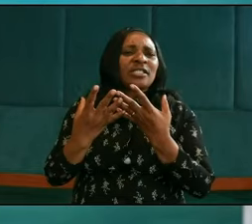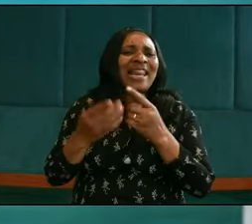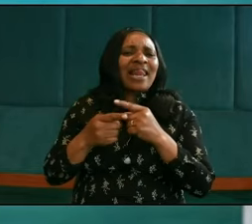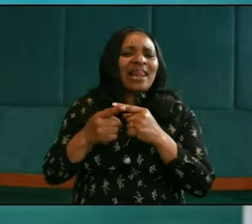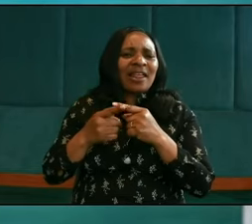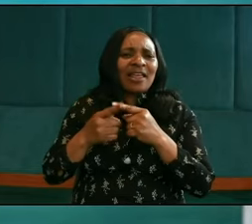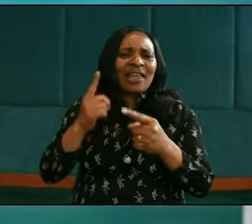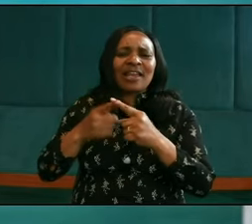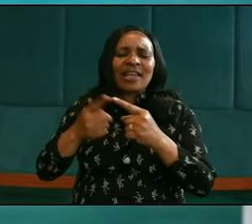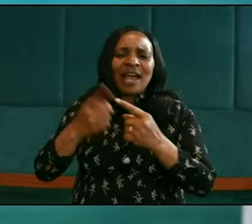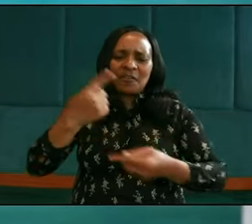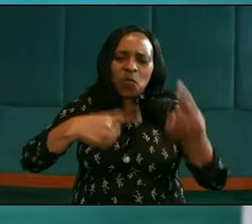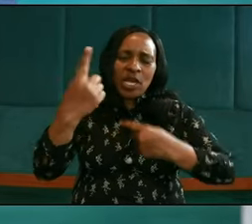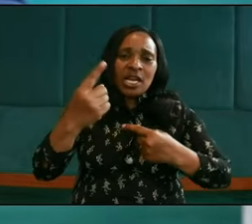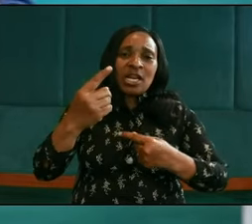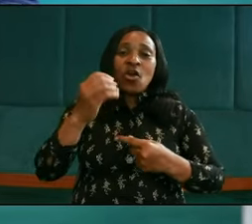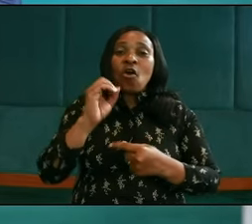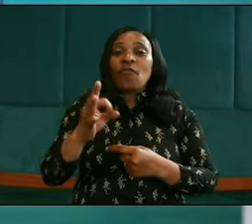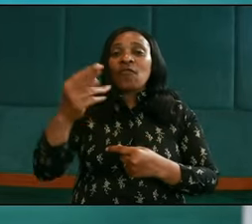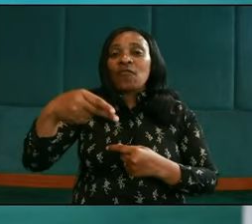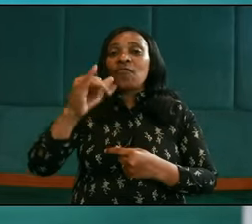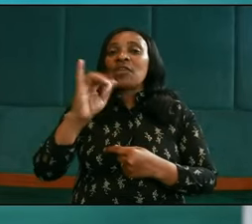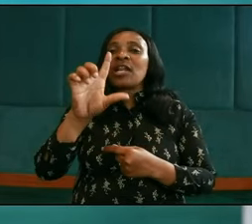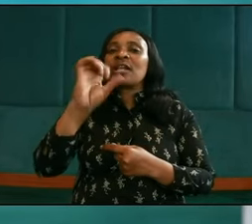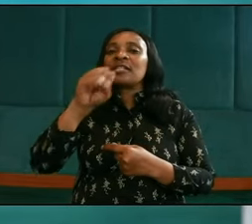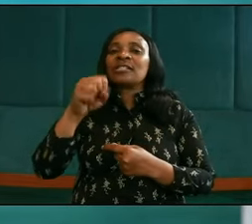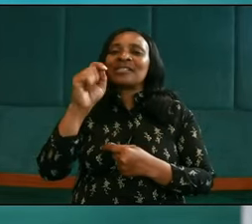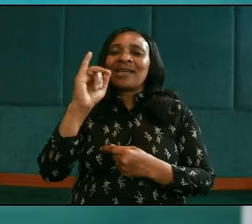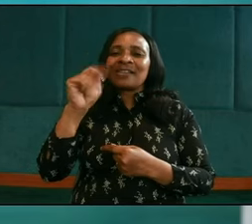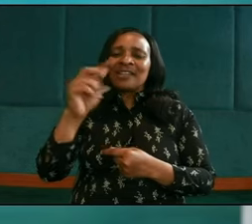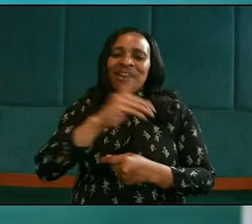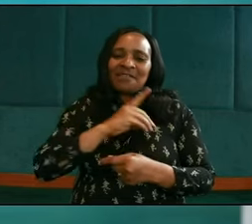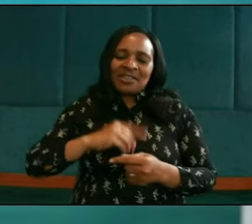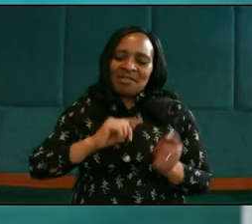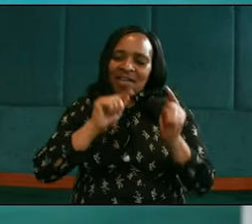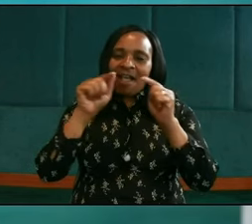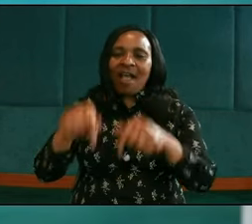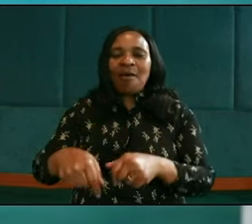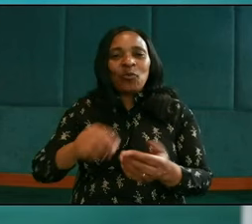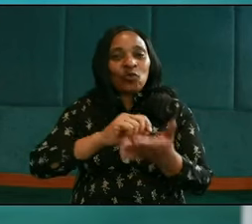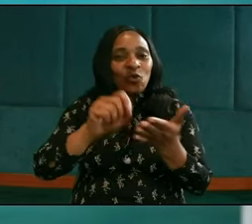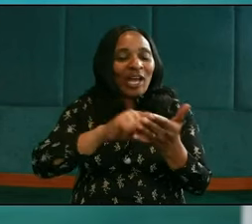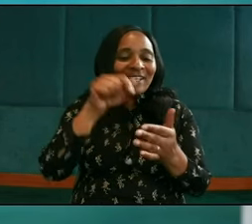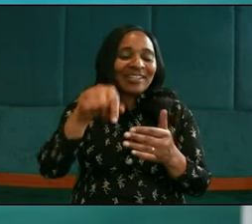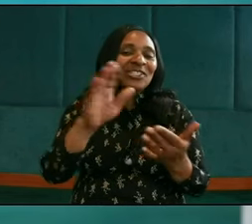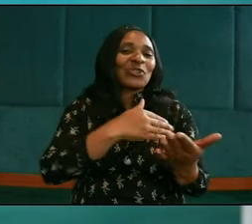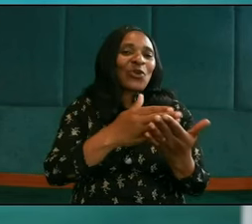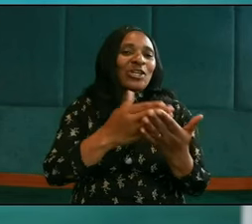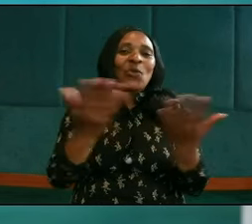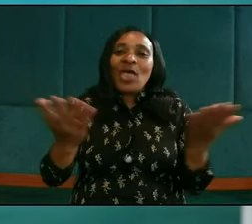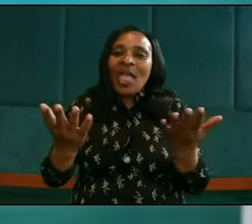defeat of the Philistines, David must have come to write this song in